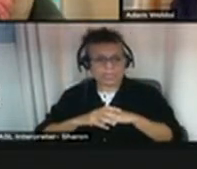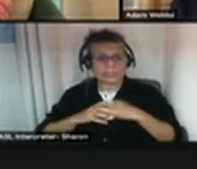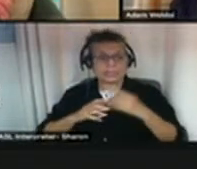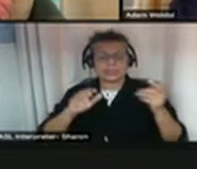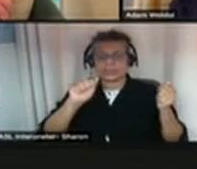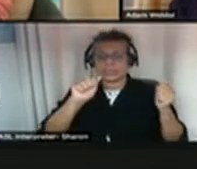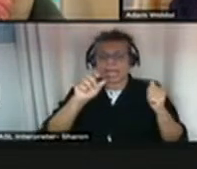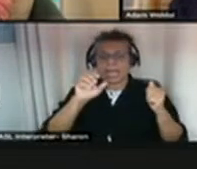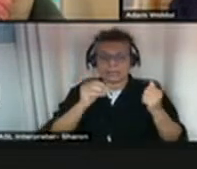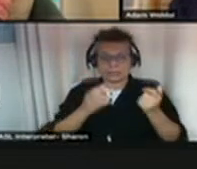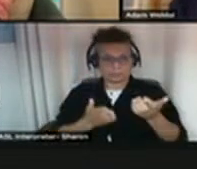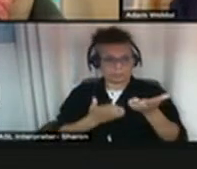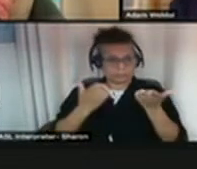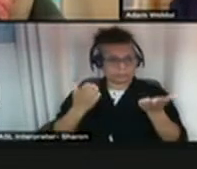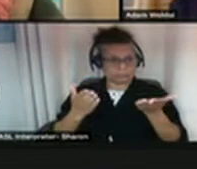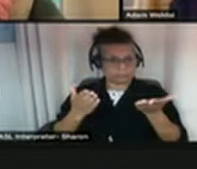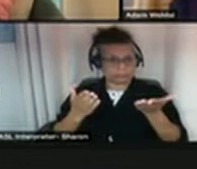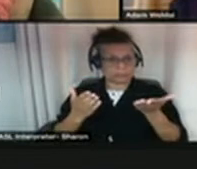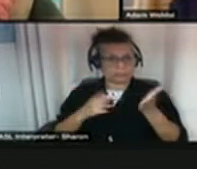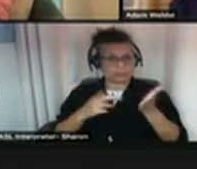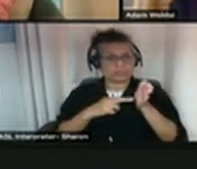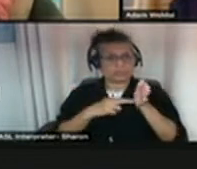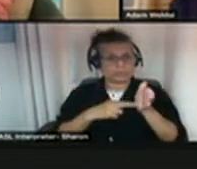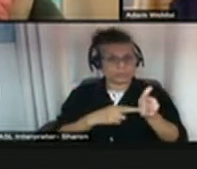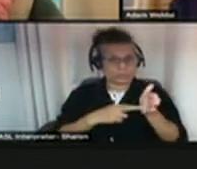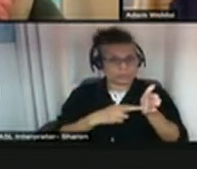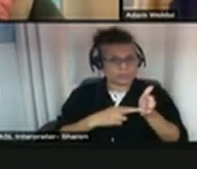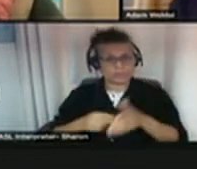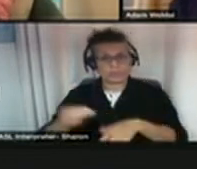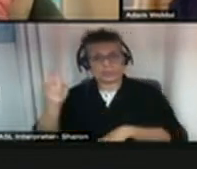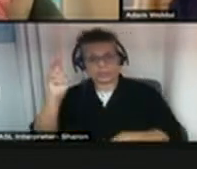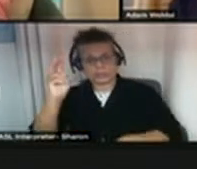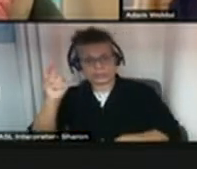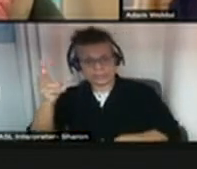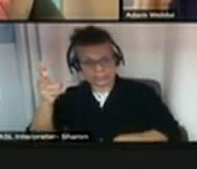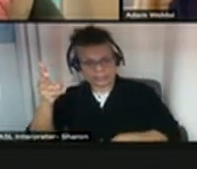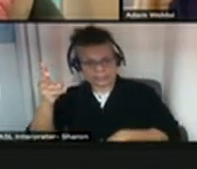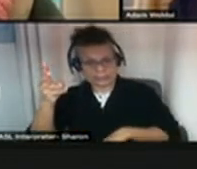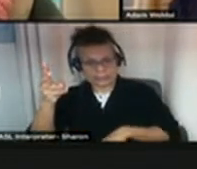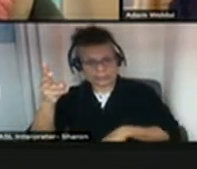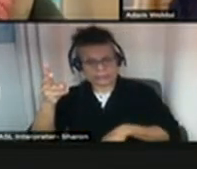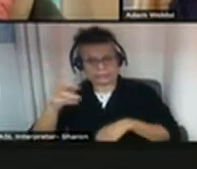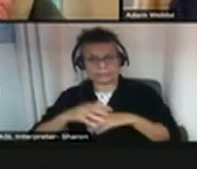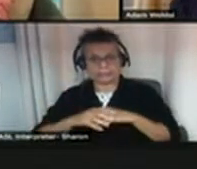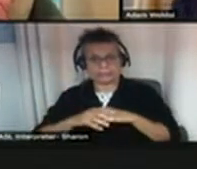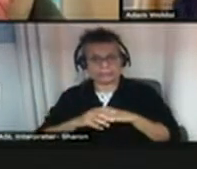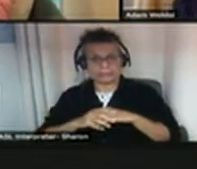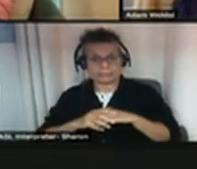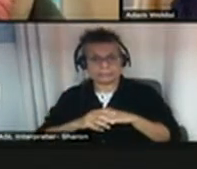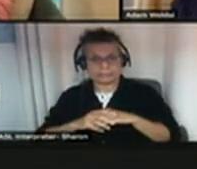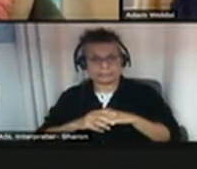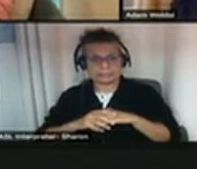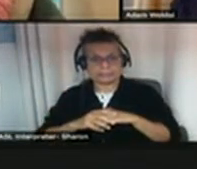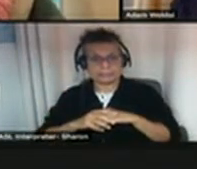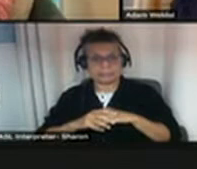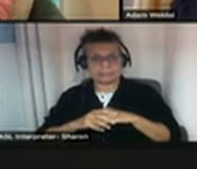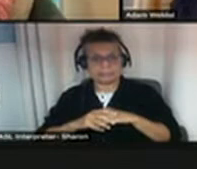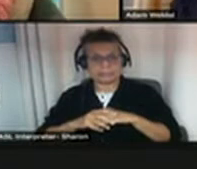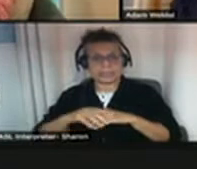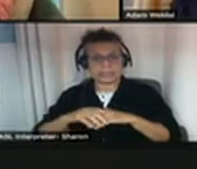this to Policy and Procedure Subcommittee. It was seconded by Mr. Iovino. Let me just write that down as the